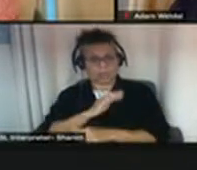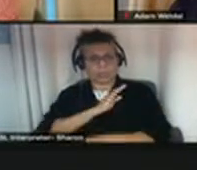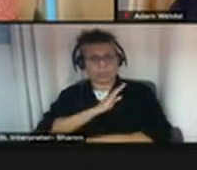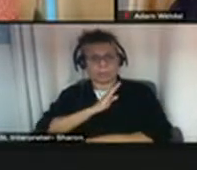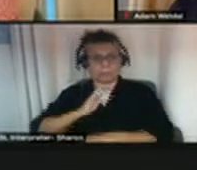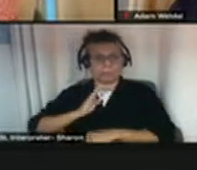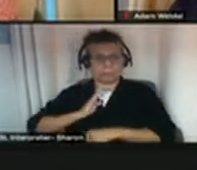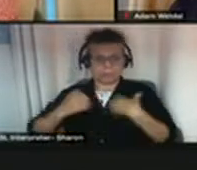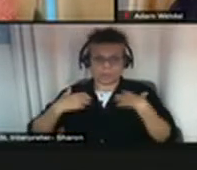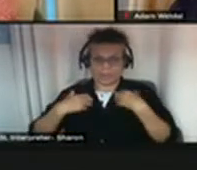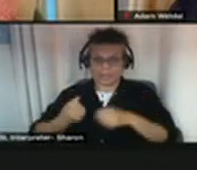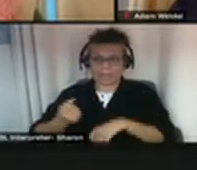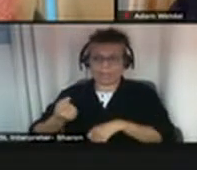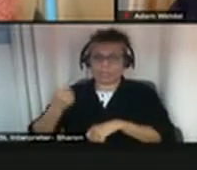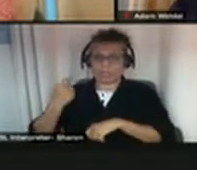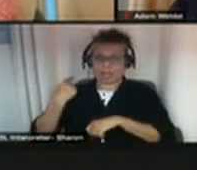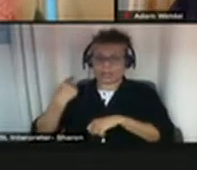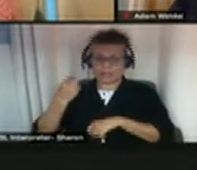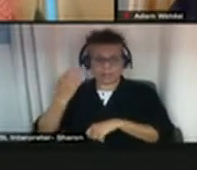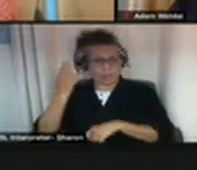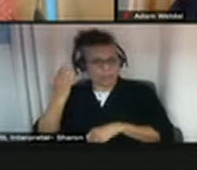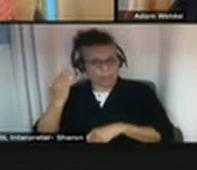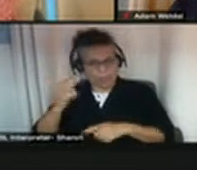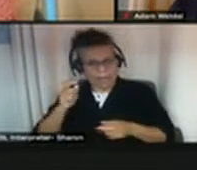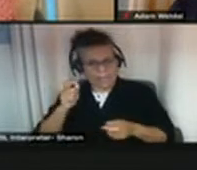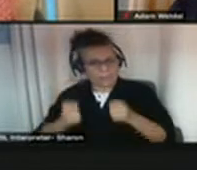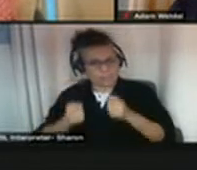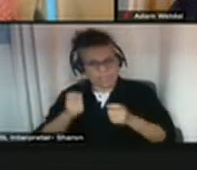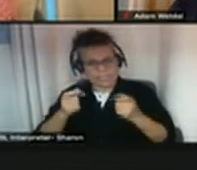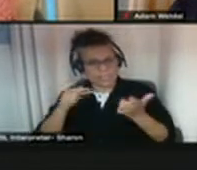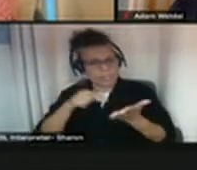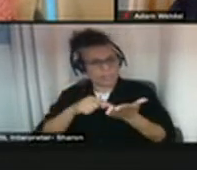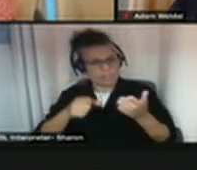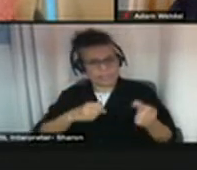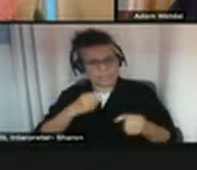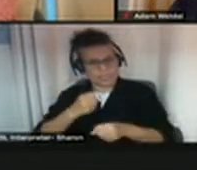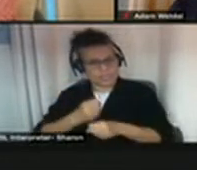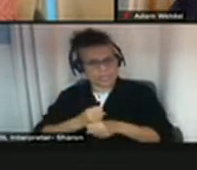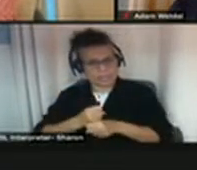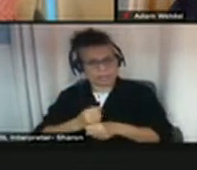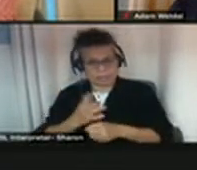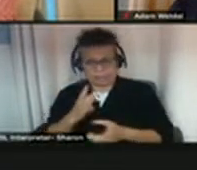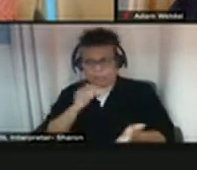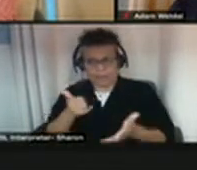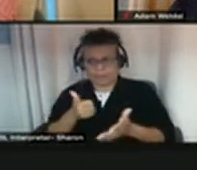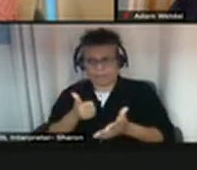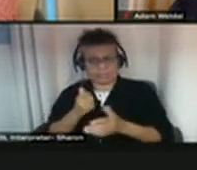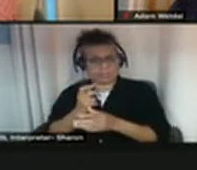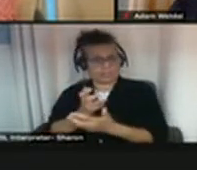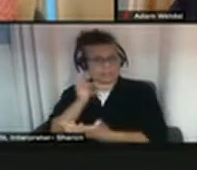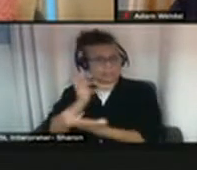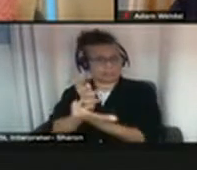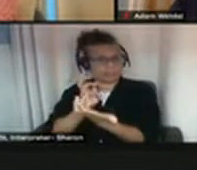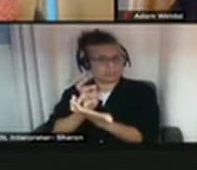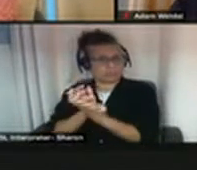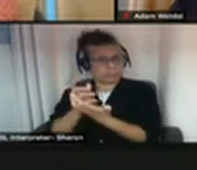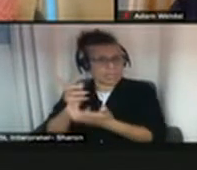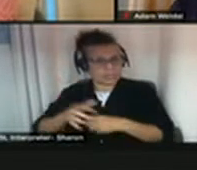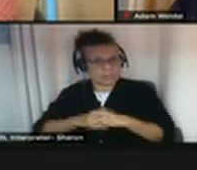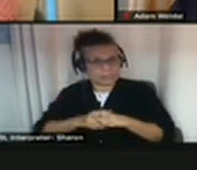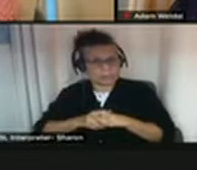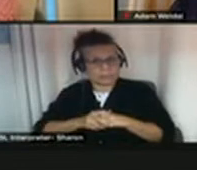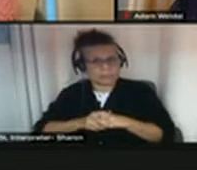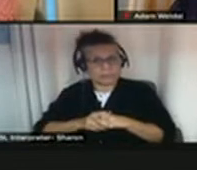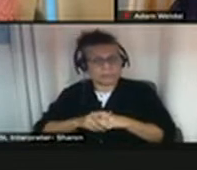from last year, why would we deviate from that this year and not just fall in line with what they're saying, since the